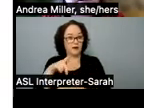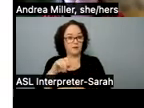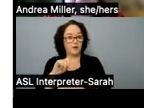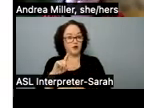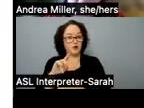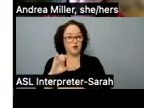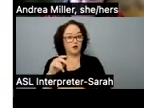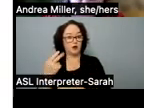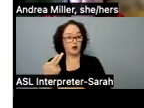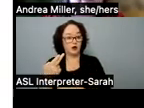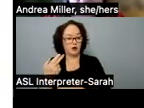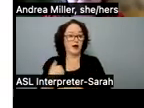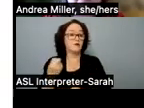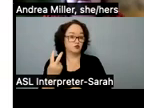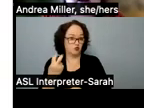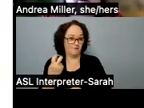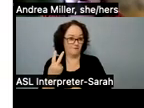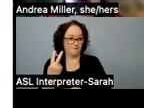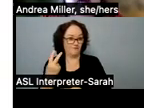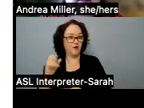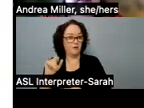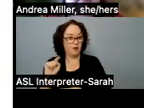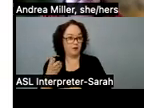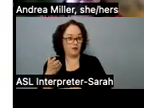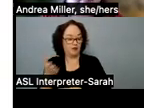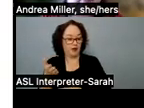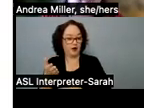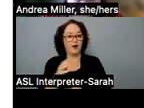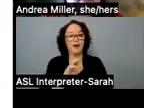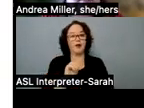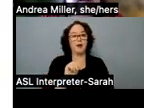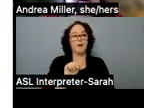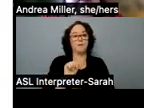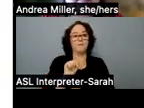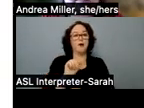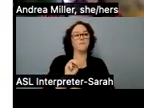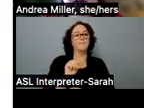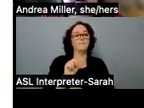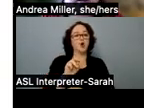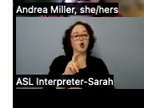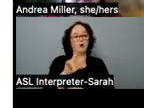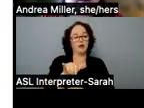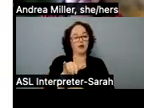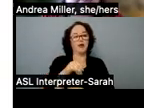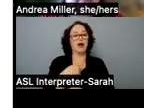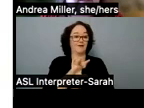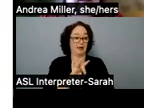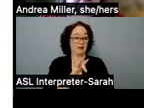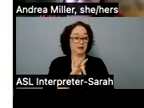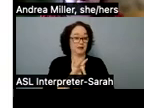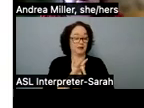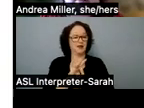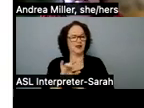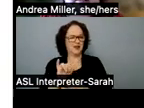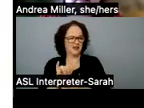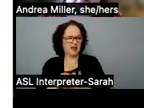then there are another 8 in Murray, which is about an hour away. These are also townhouse style developments, and